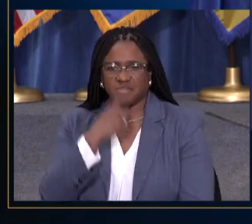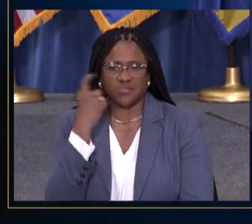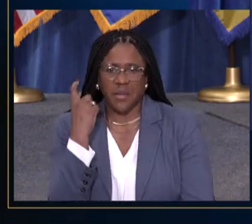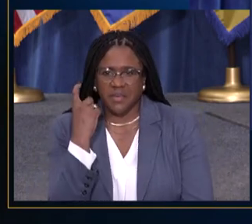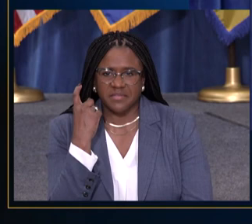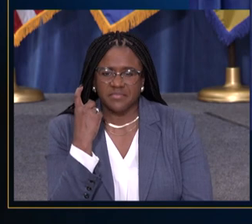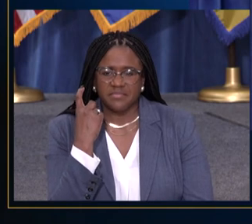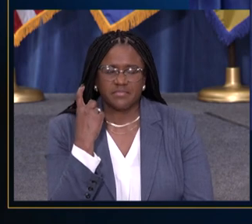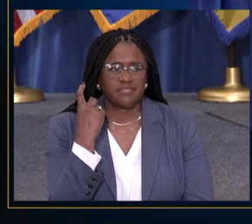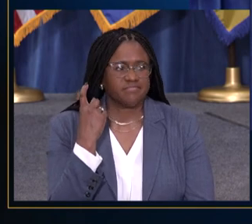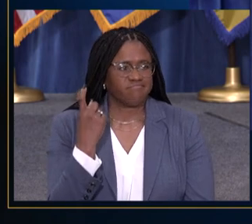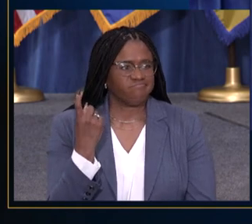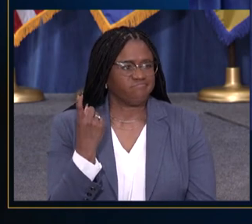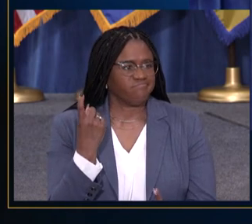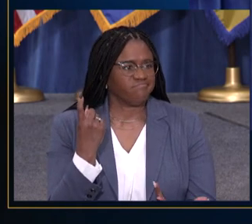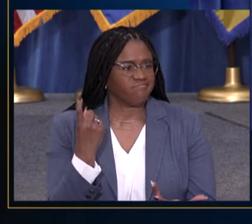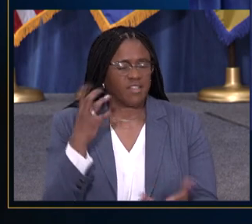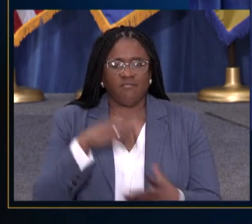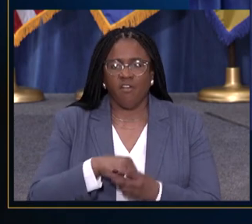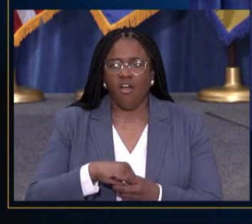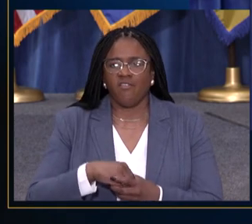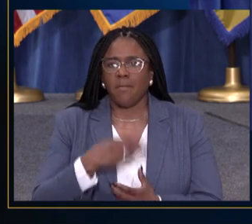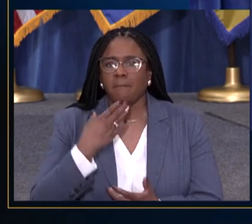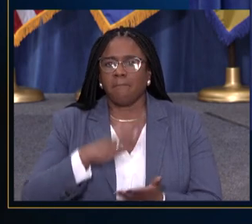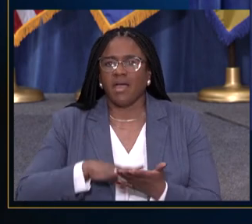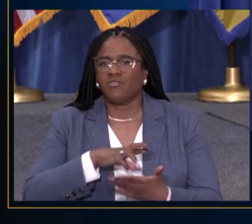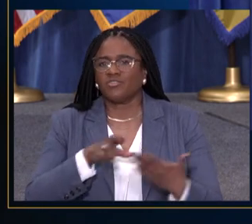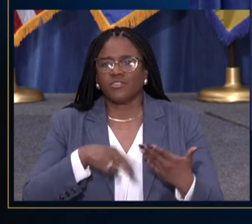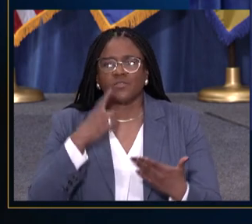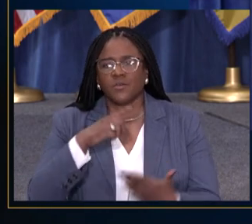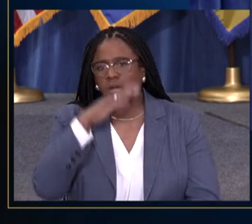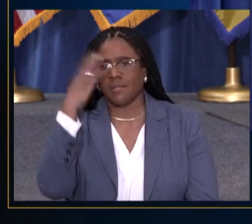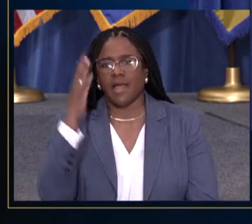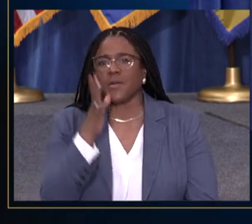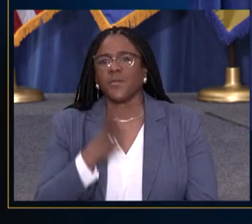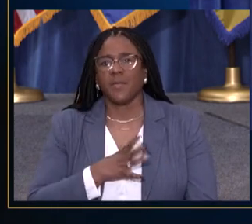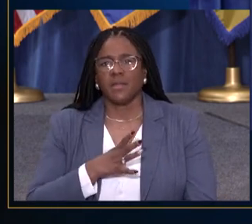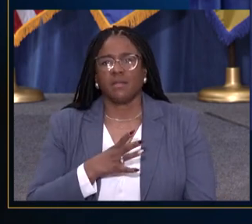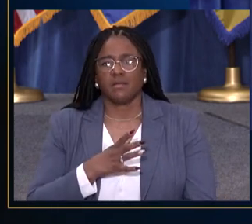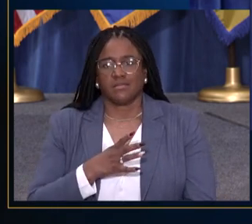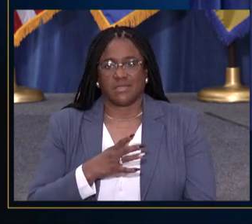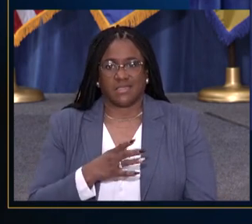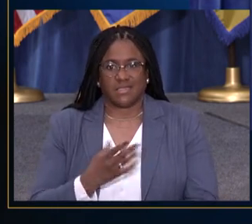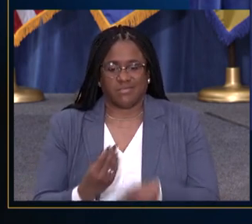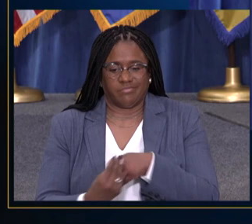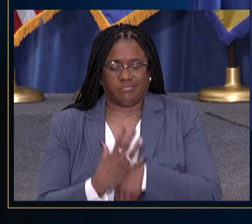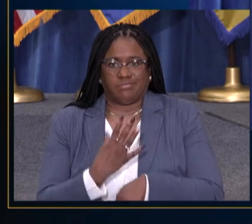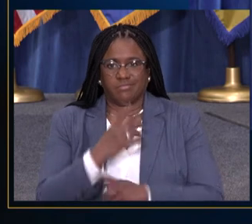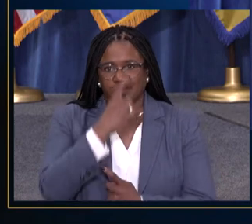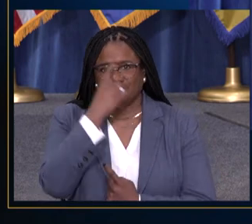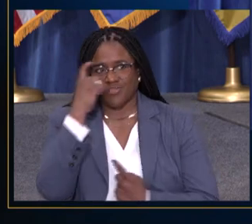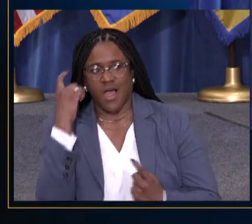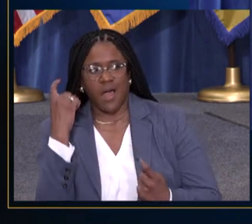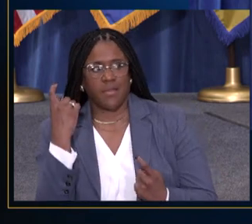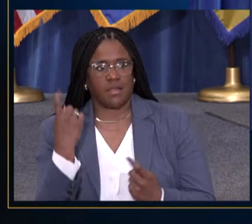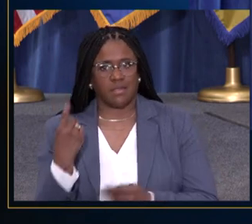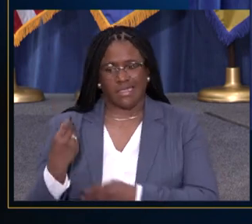to poor outcomes among Black women, whether it's been vicarious traumas, inherited